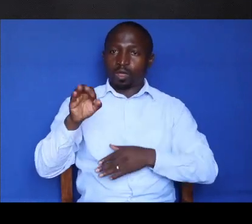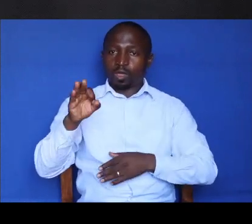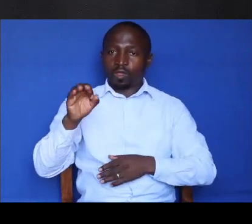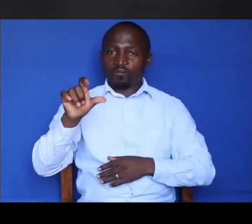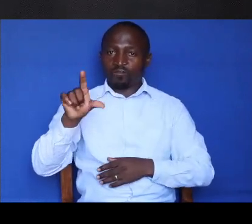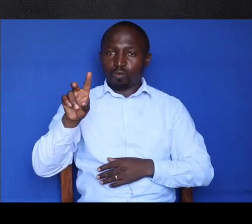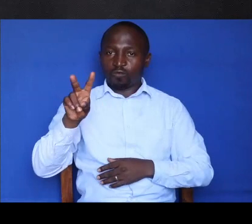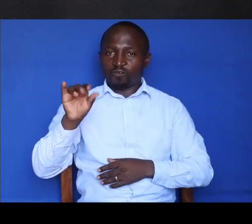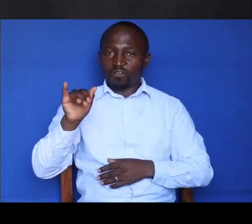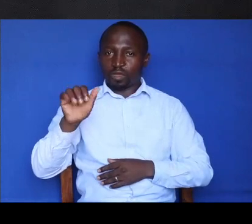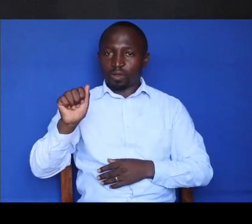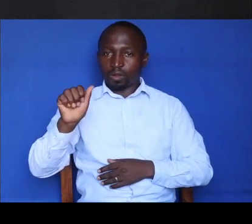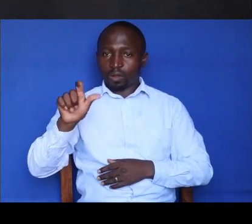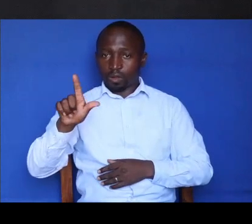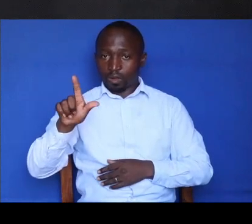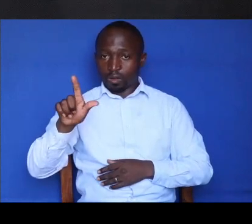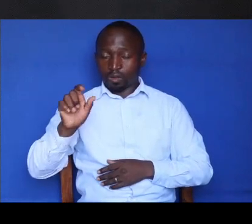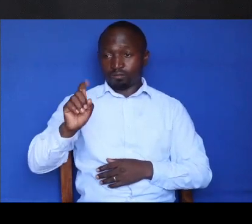of river